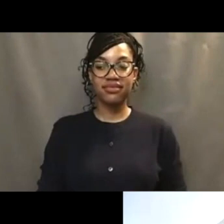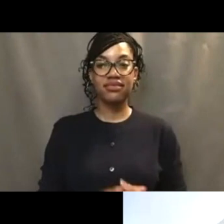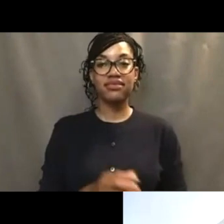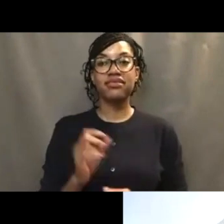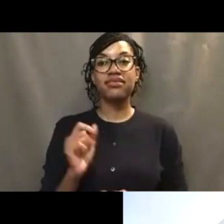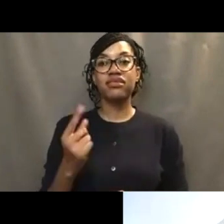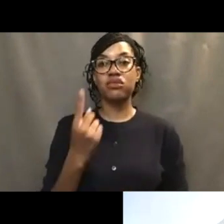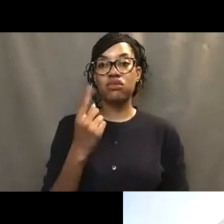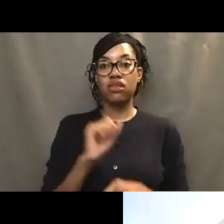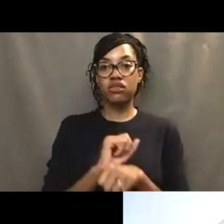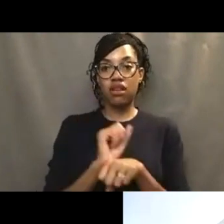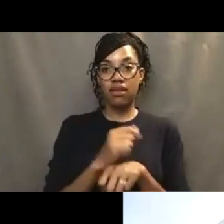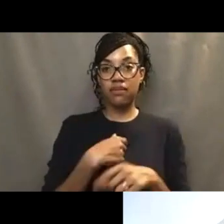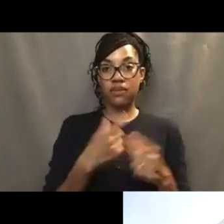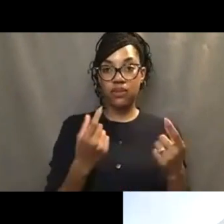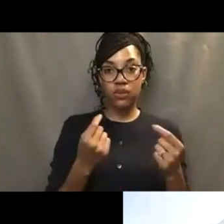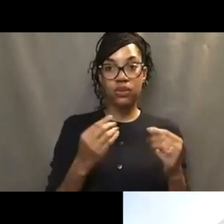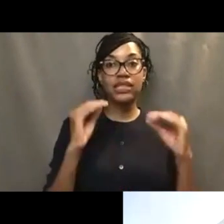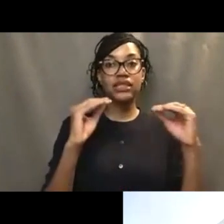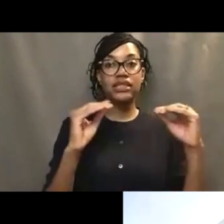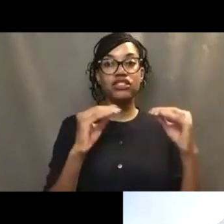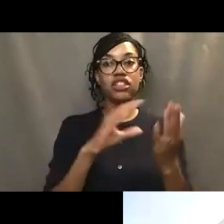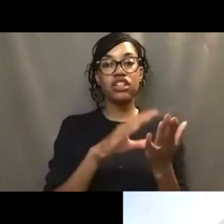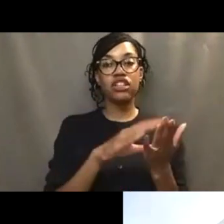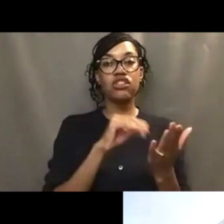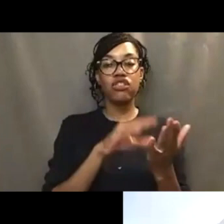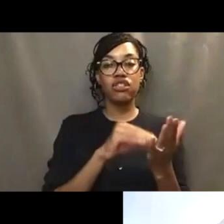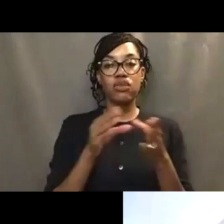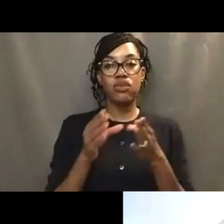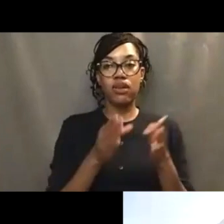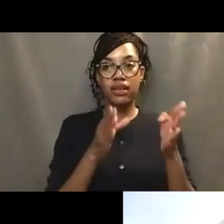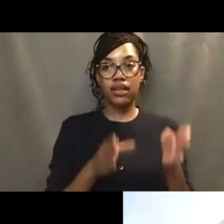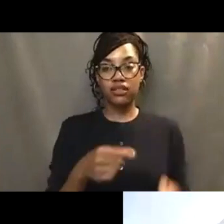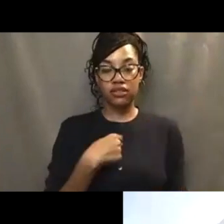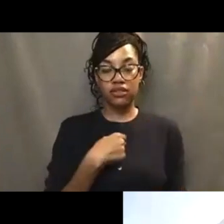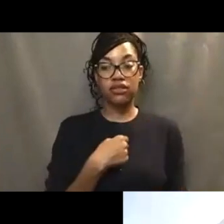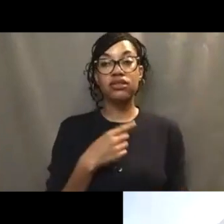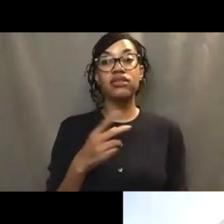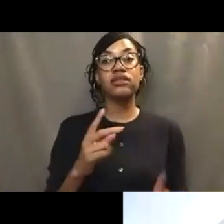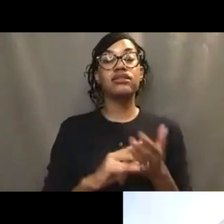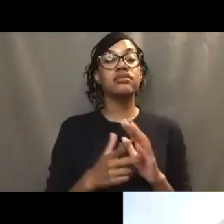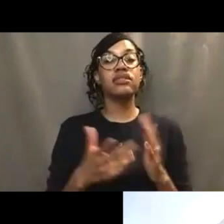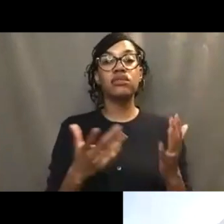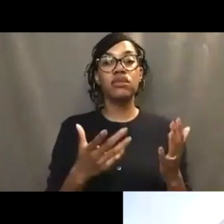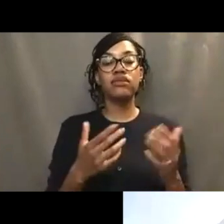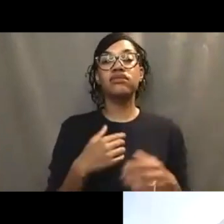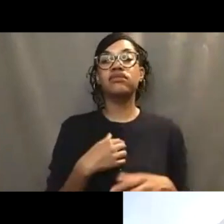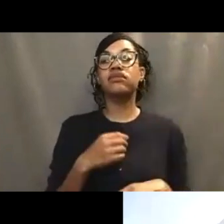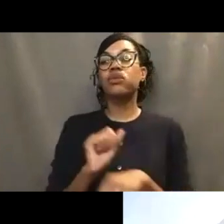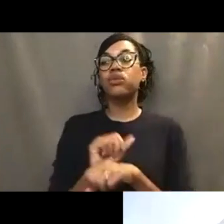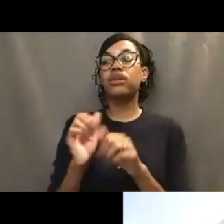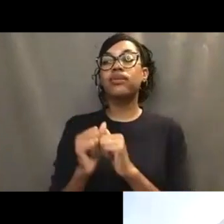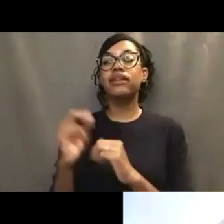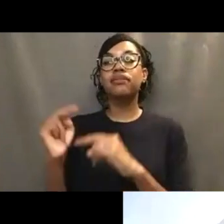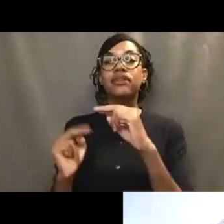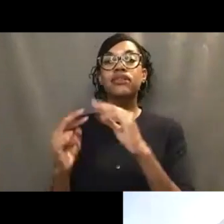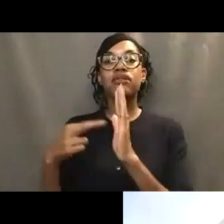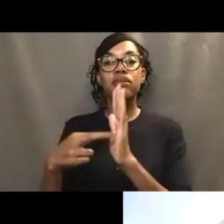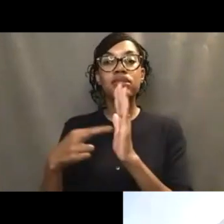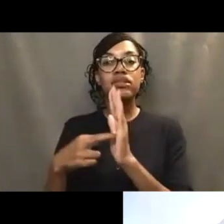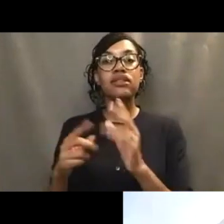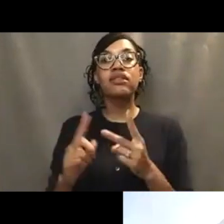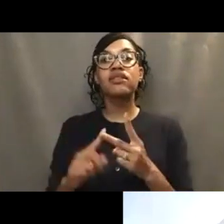is teaching and learning organizer. So I work with building representatives, I work with building